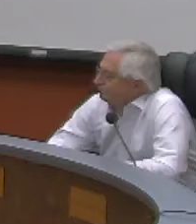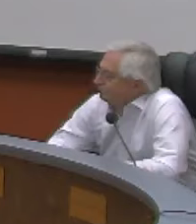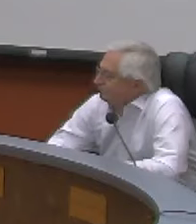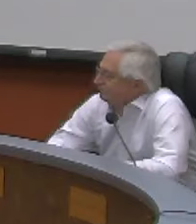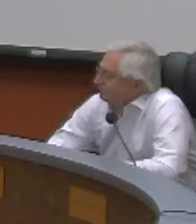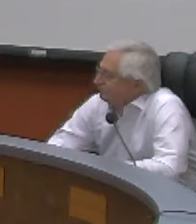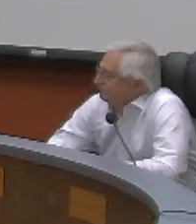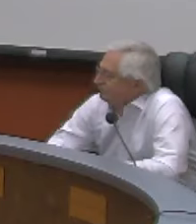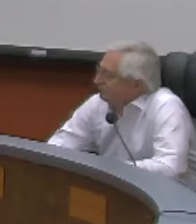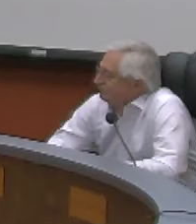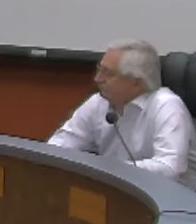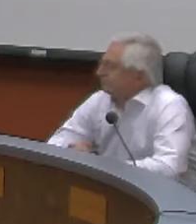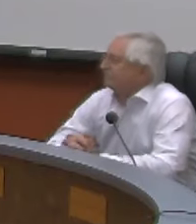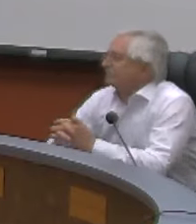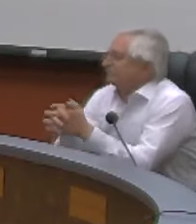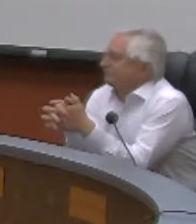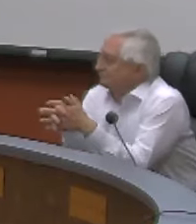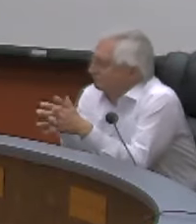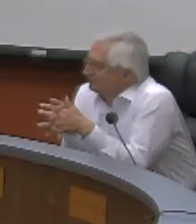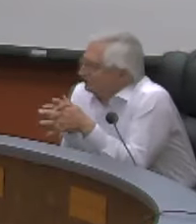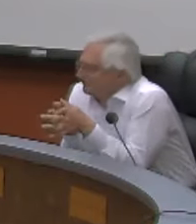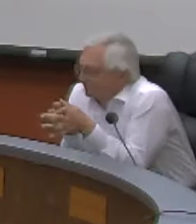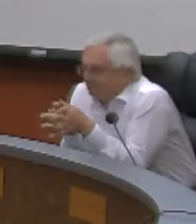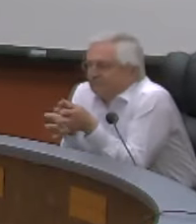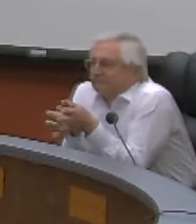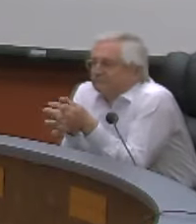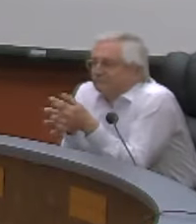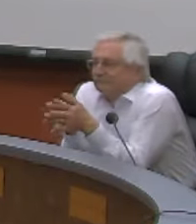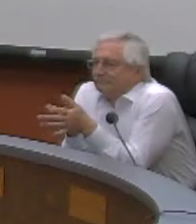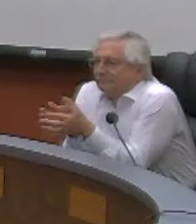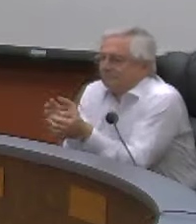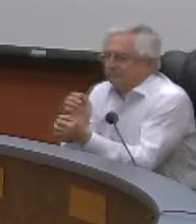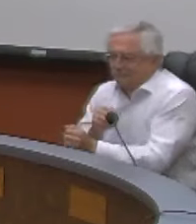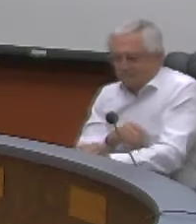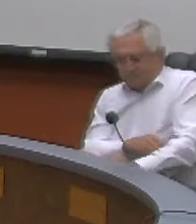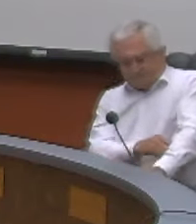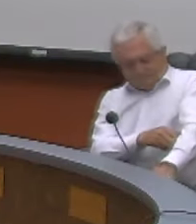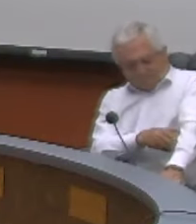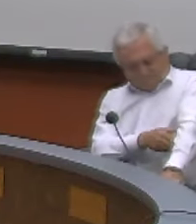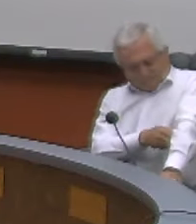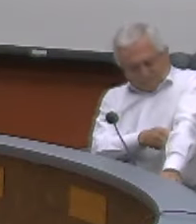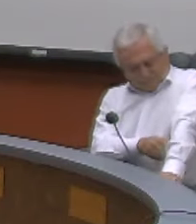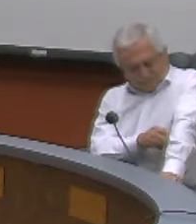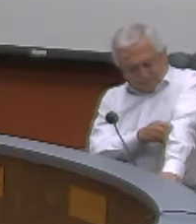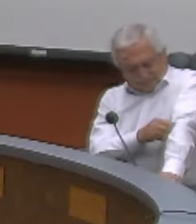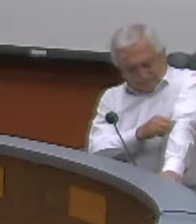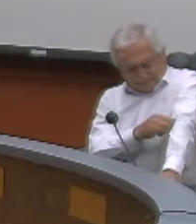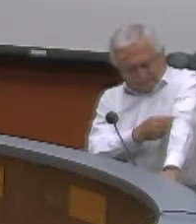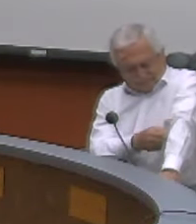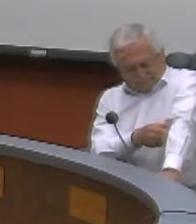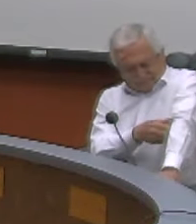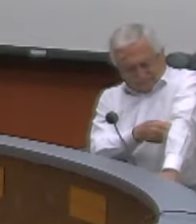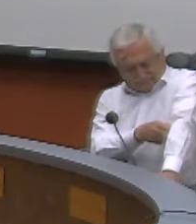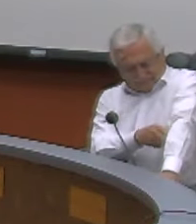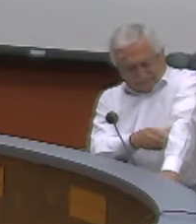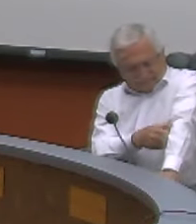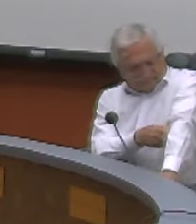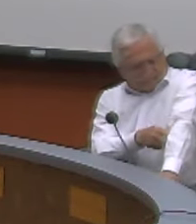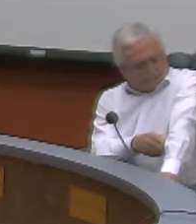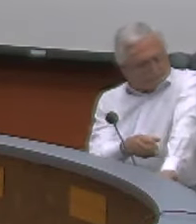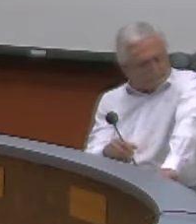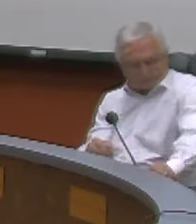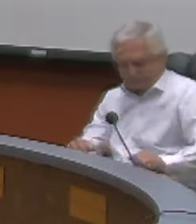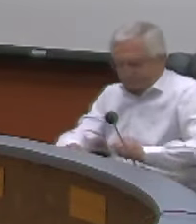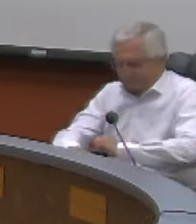haven't passed this yet. The same folks have disagreed with our philosophy of why we should be in control of our water.